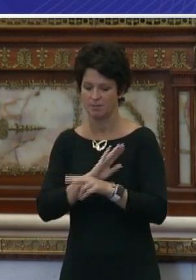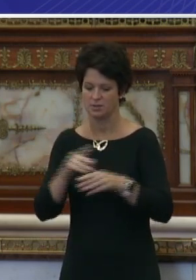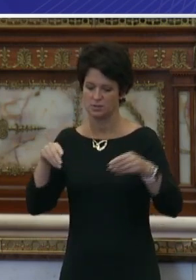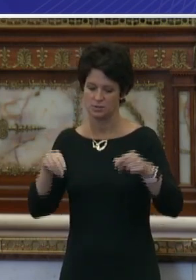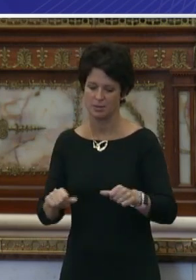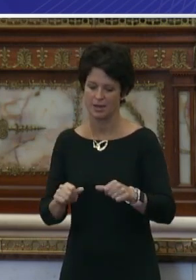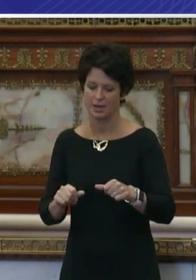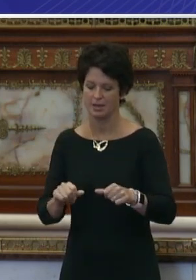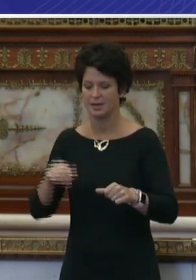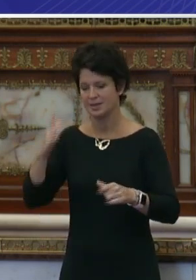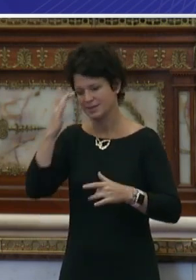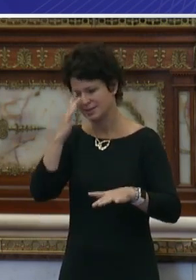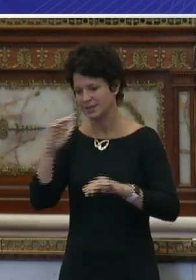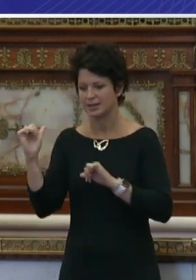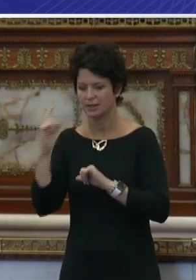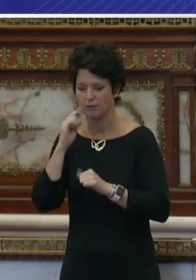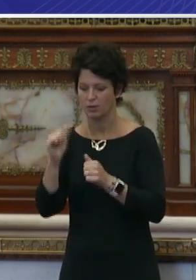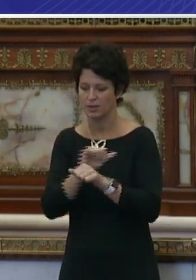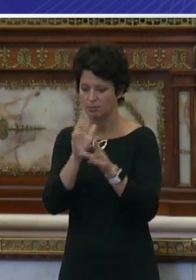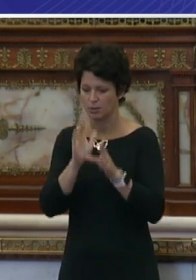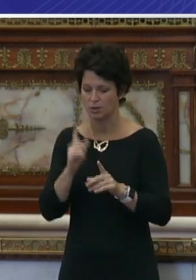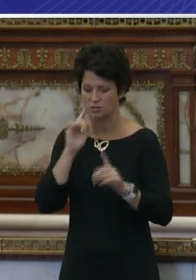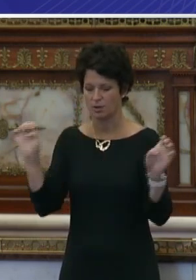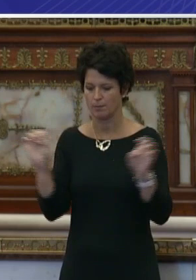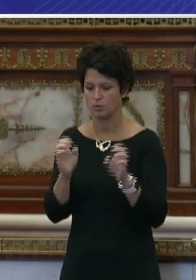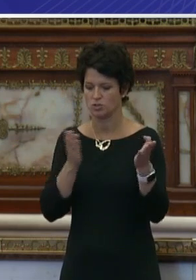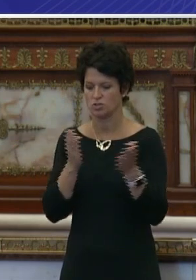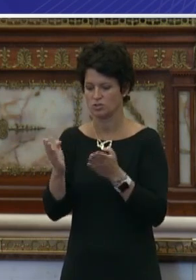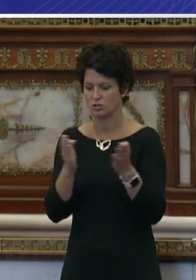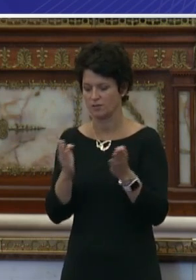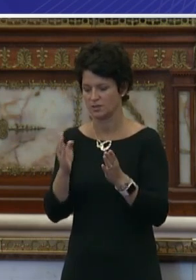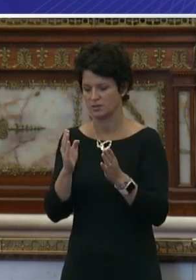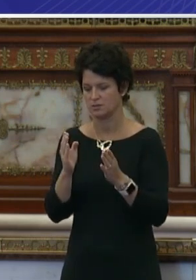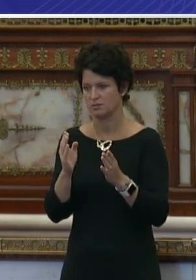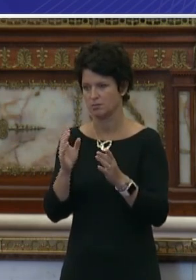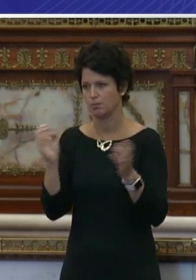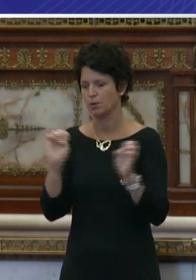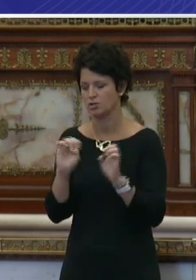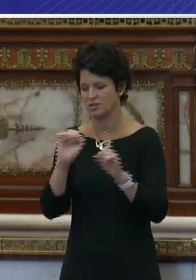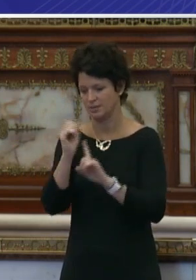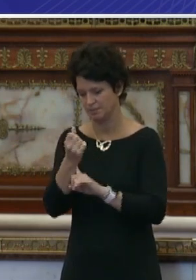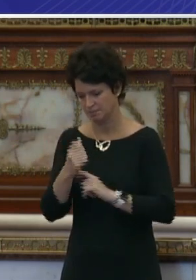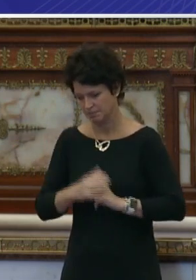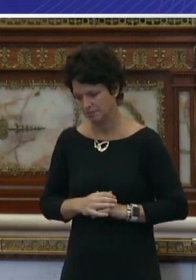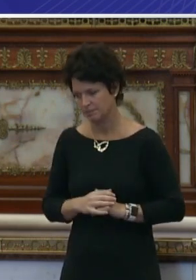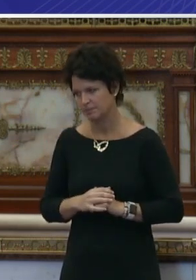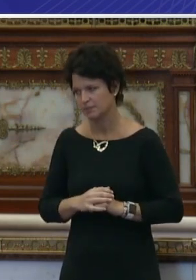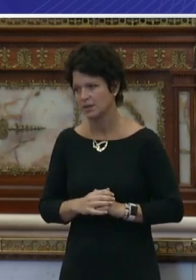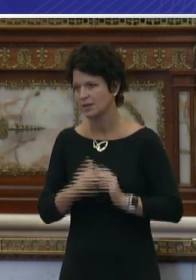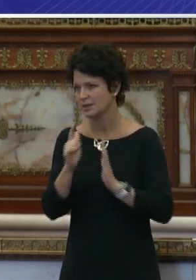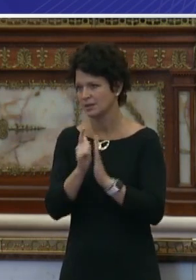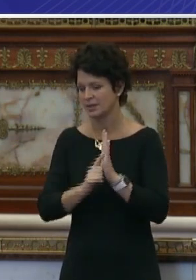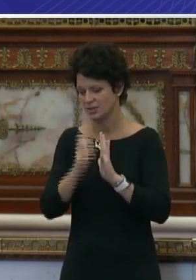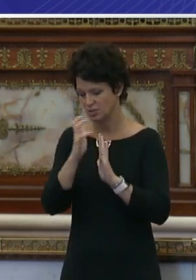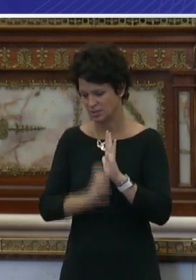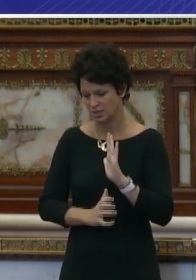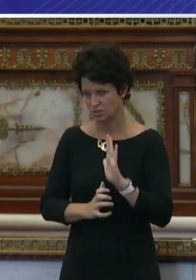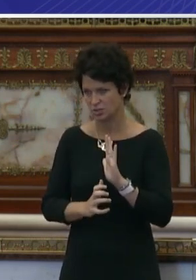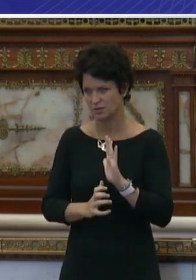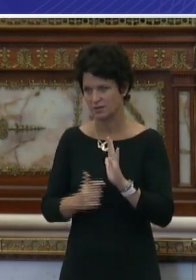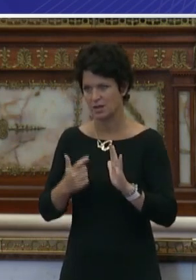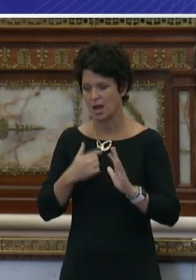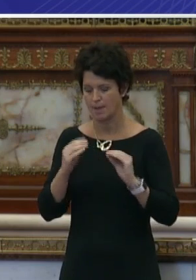pay increased sick leave to employees under emergency circumstances. Although we understand the intent behind this legislation, and probably I